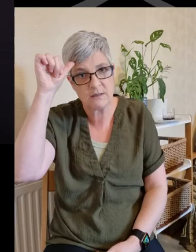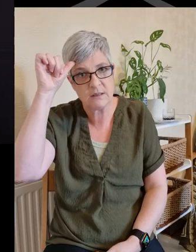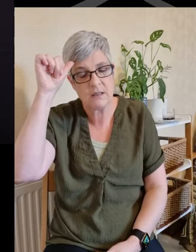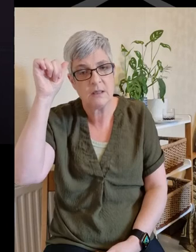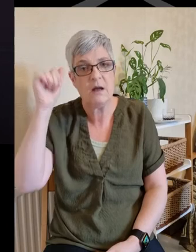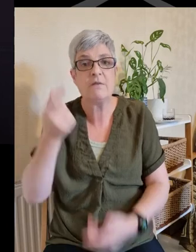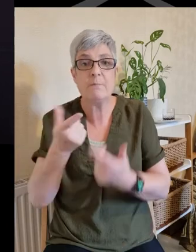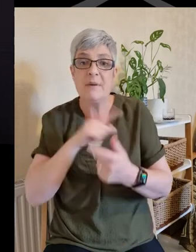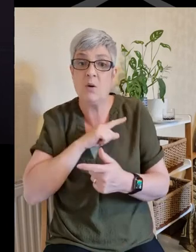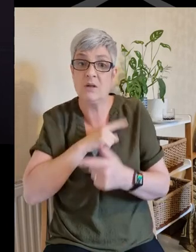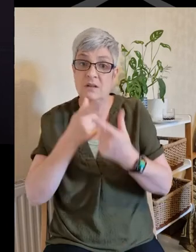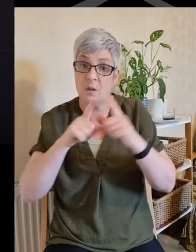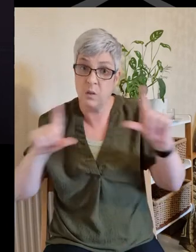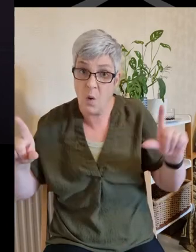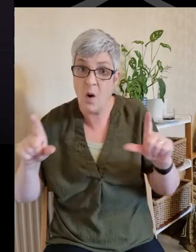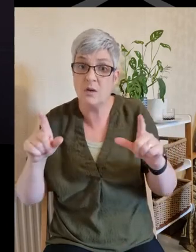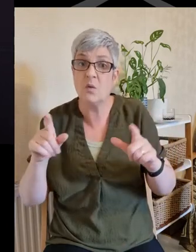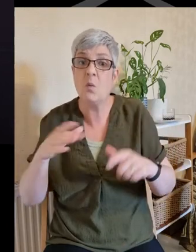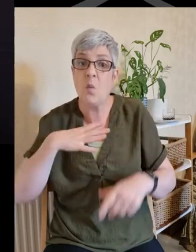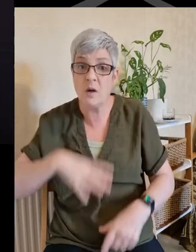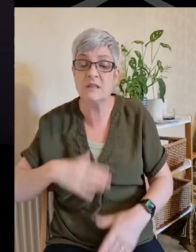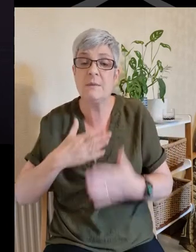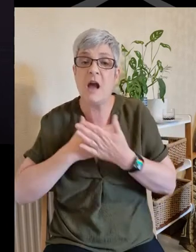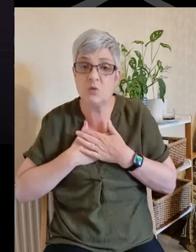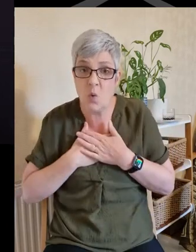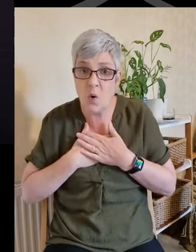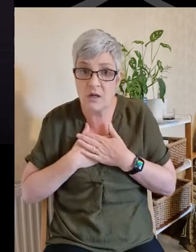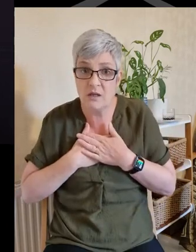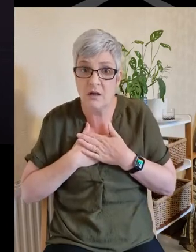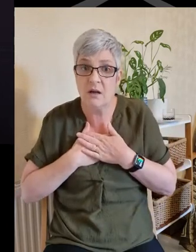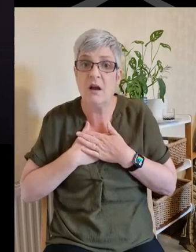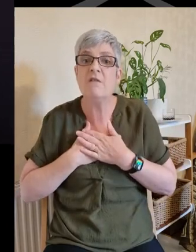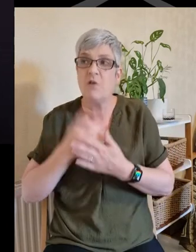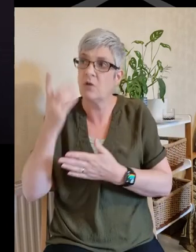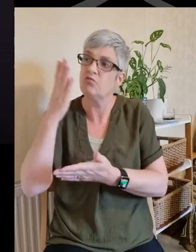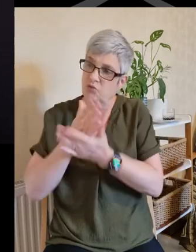for the Lord to be adored for who he truly is.